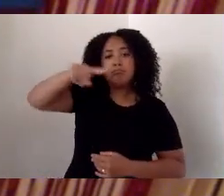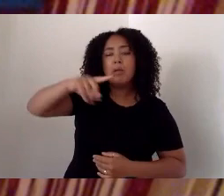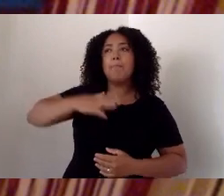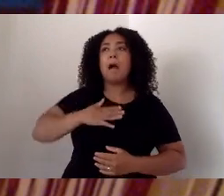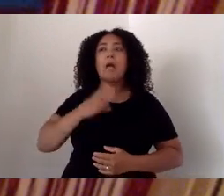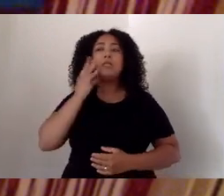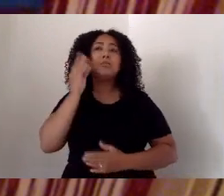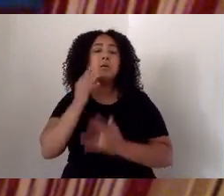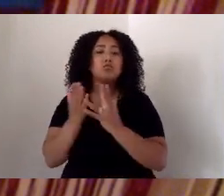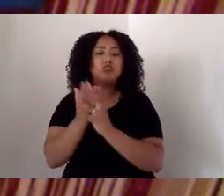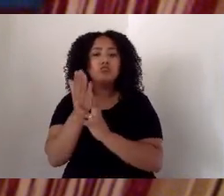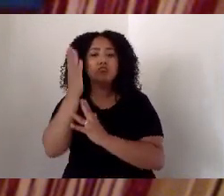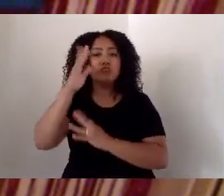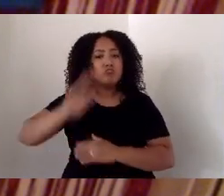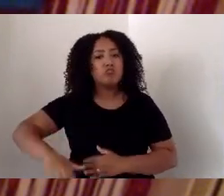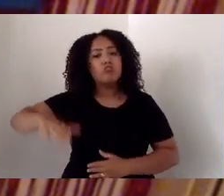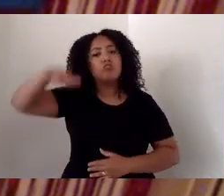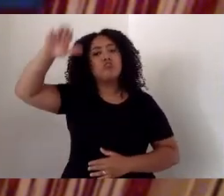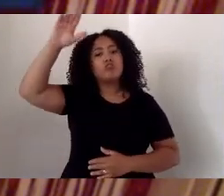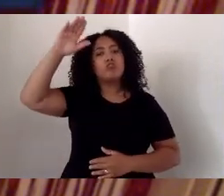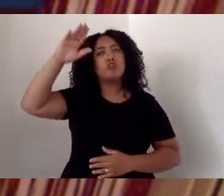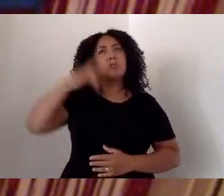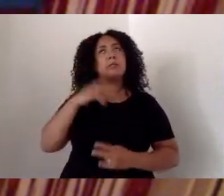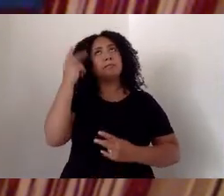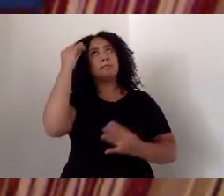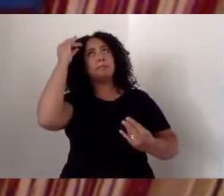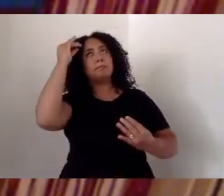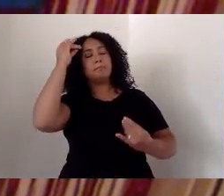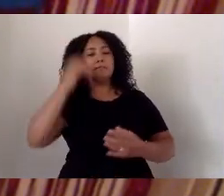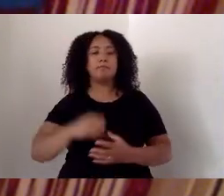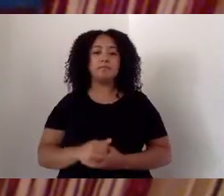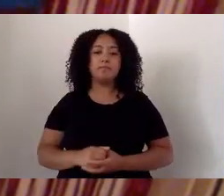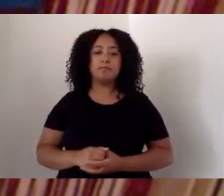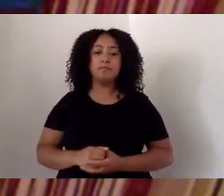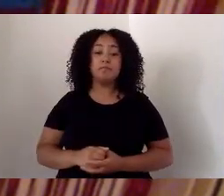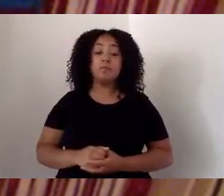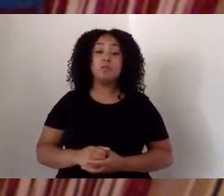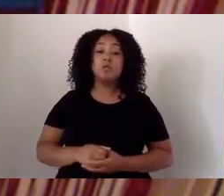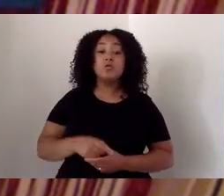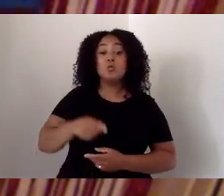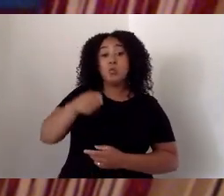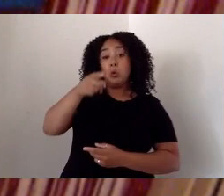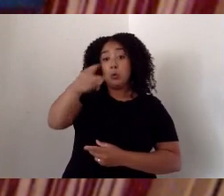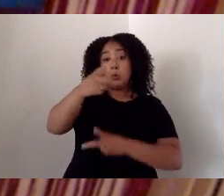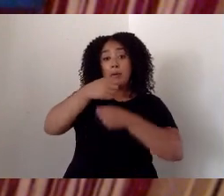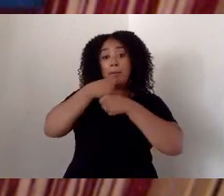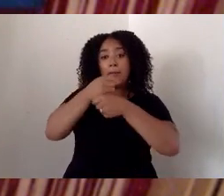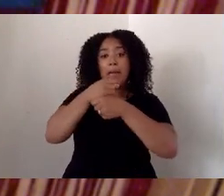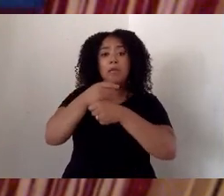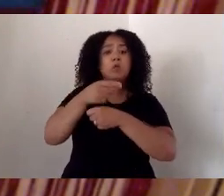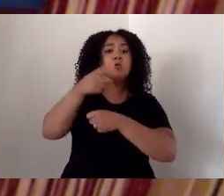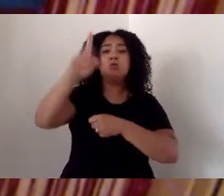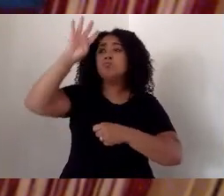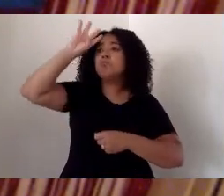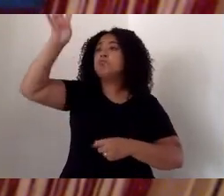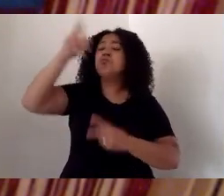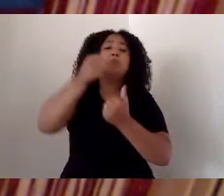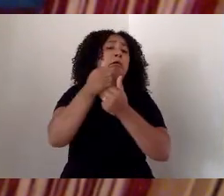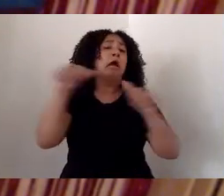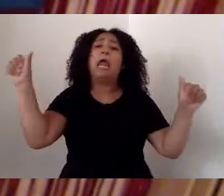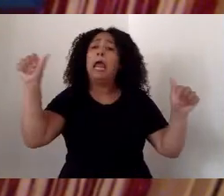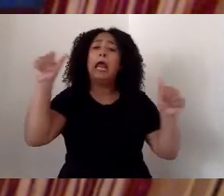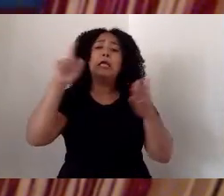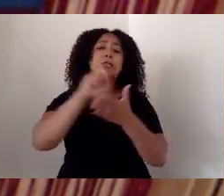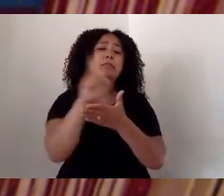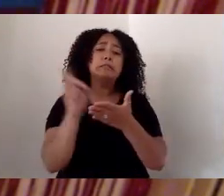to do would be to create a heart. When you're making your shadow puppet, you can do any kind of design. You just gotta be sure that you're able to